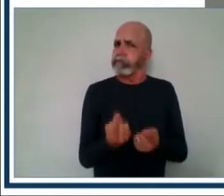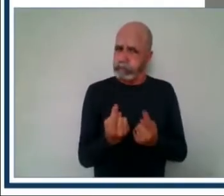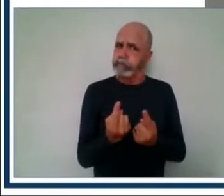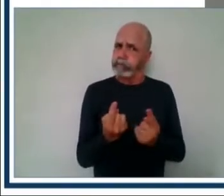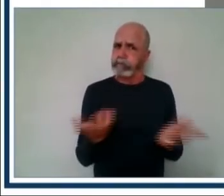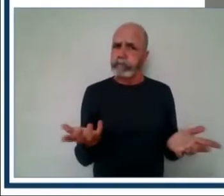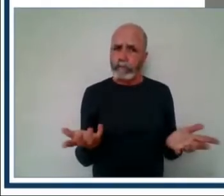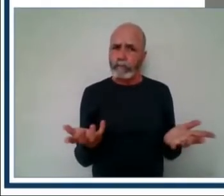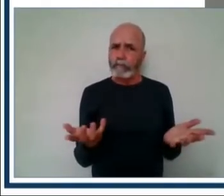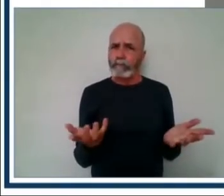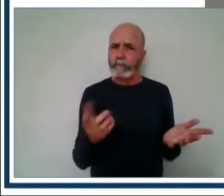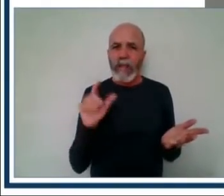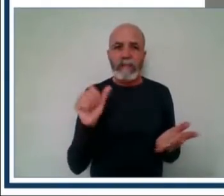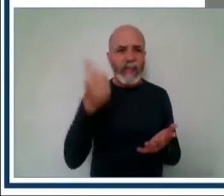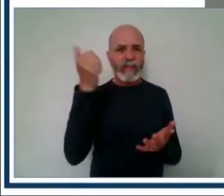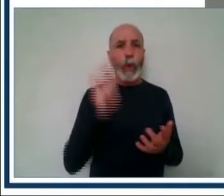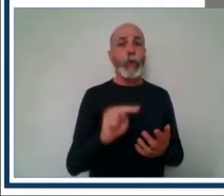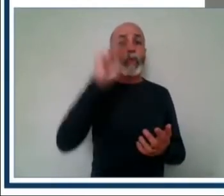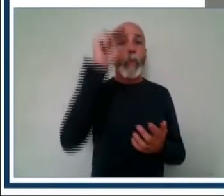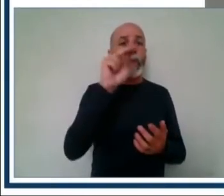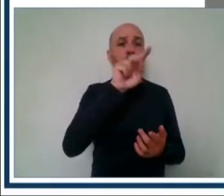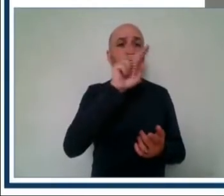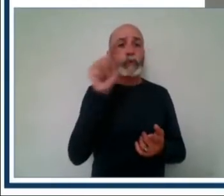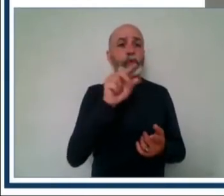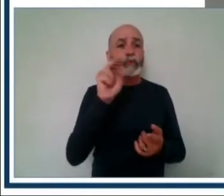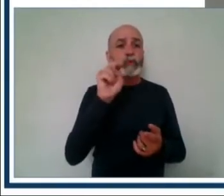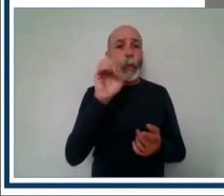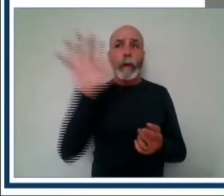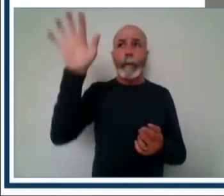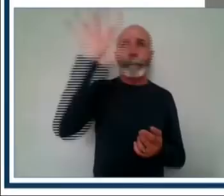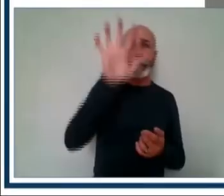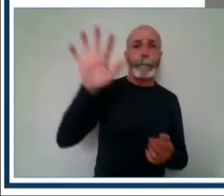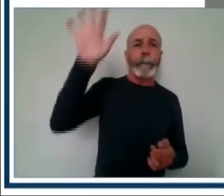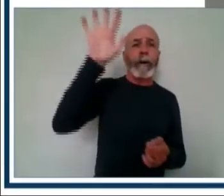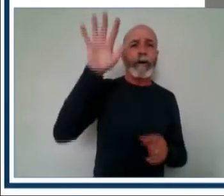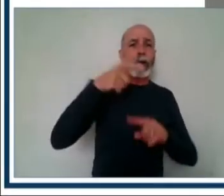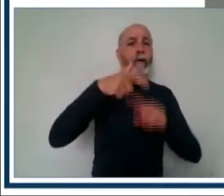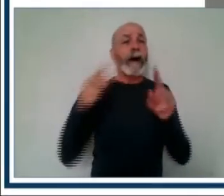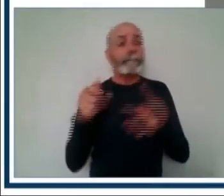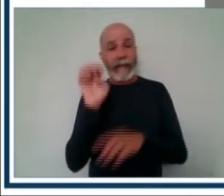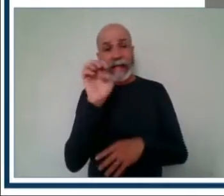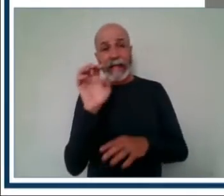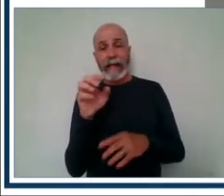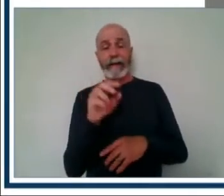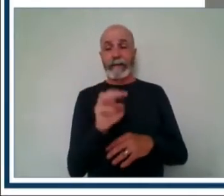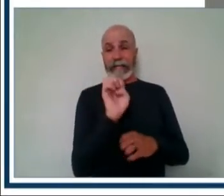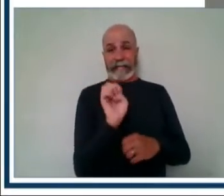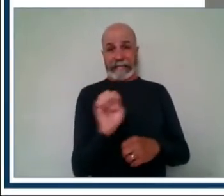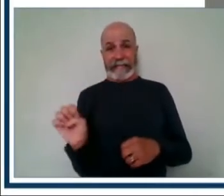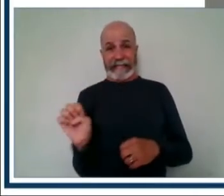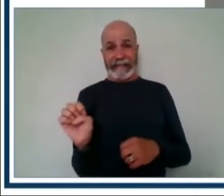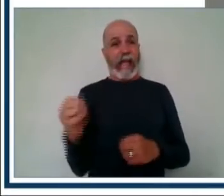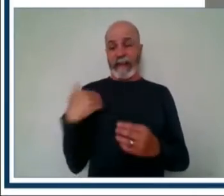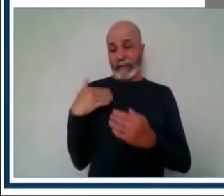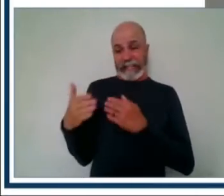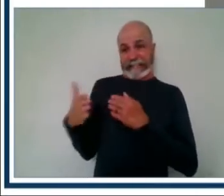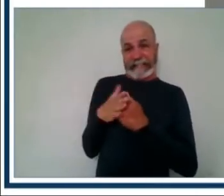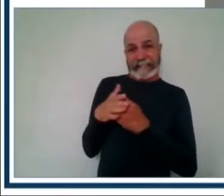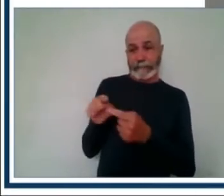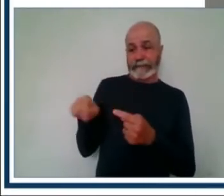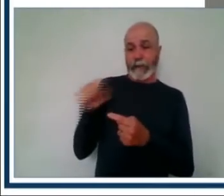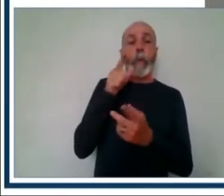Northern Zone and 5 in Eastern Zone, which are close contacts of known cases. So we are